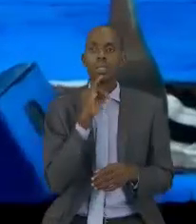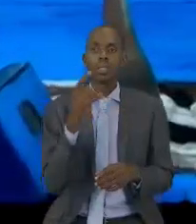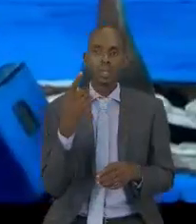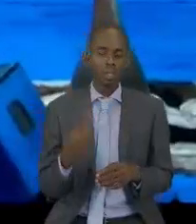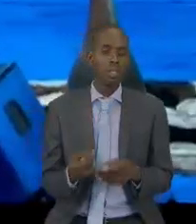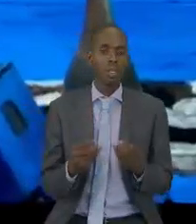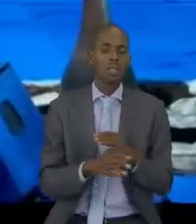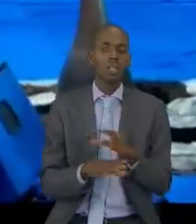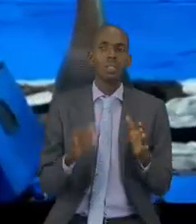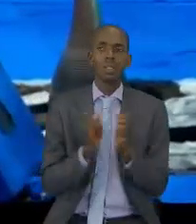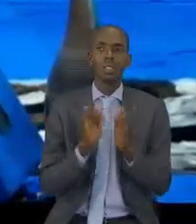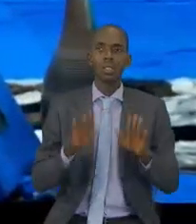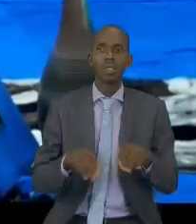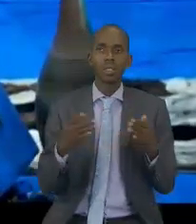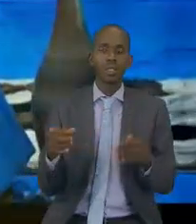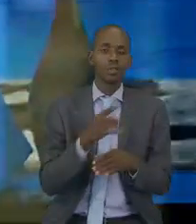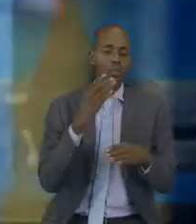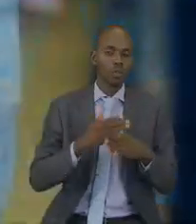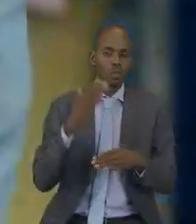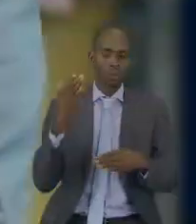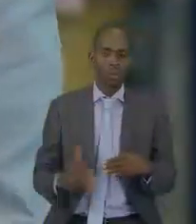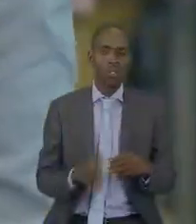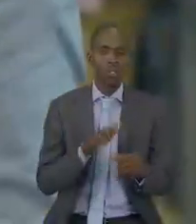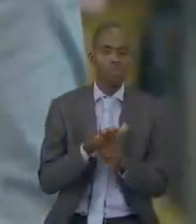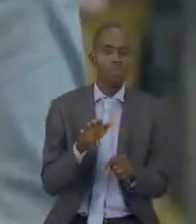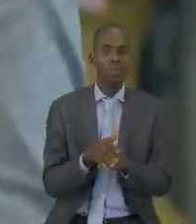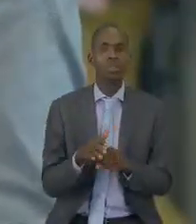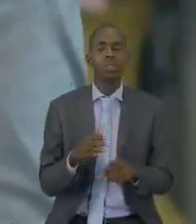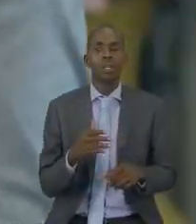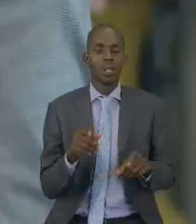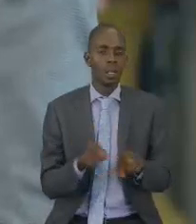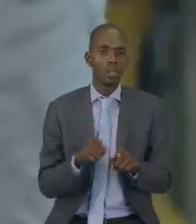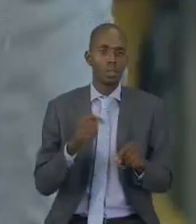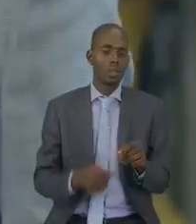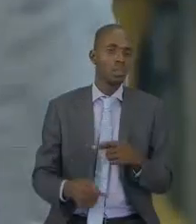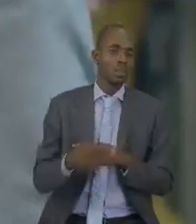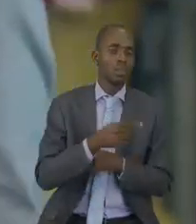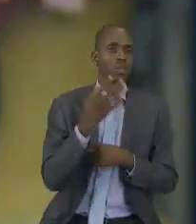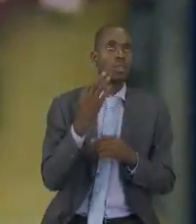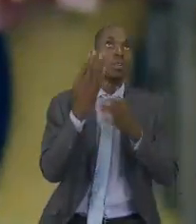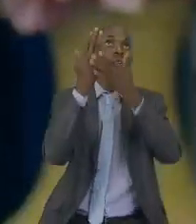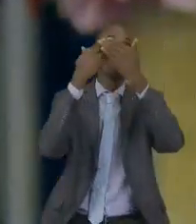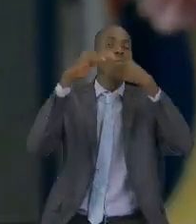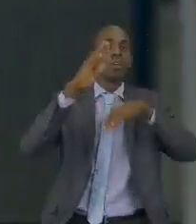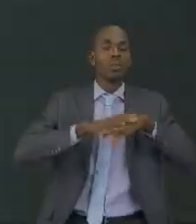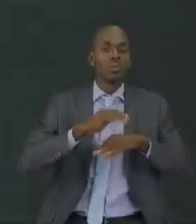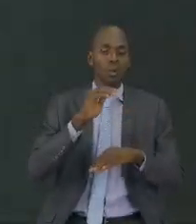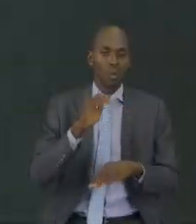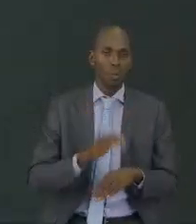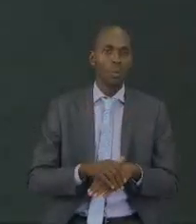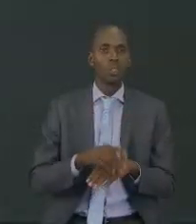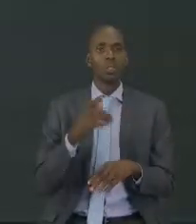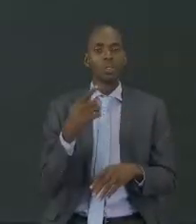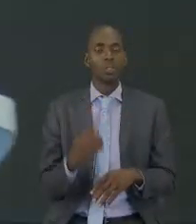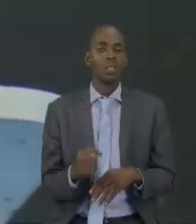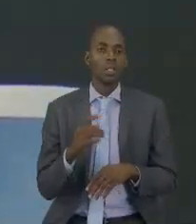that gives you total sufficiency at the days of heaven upon